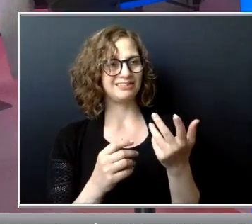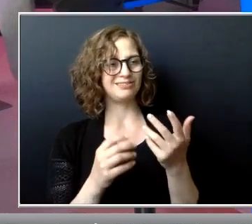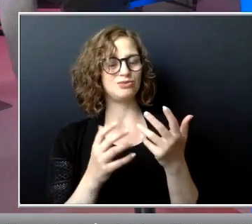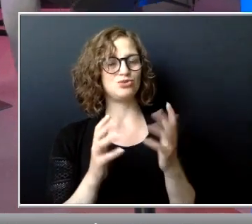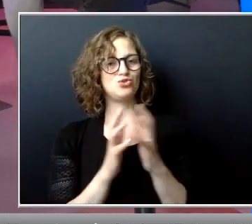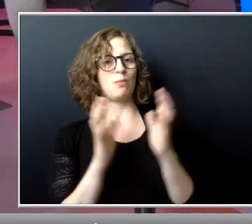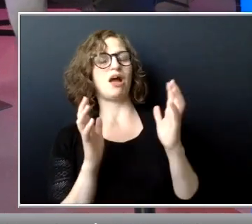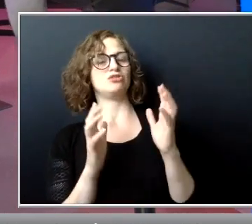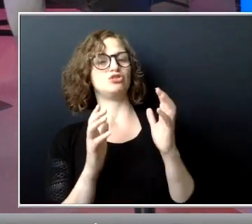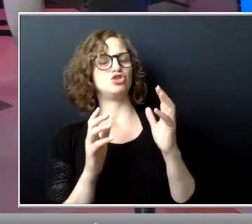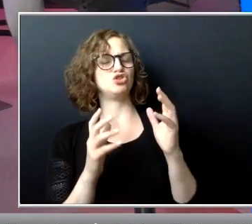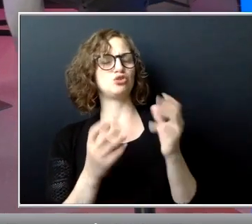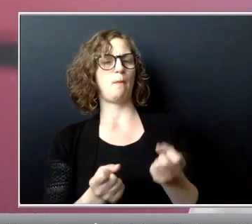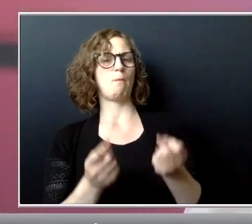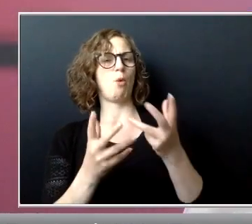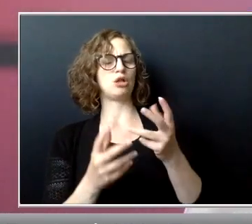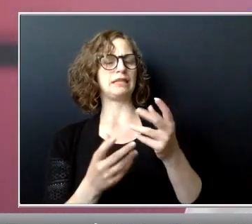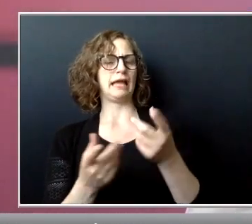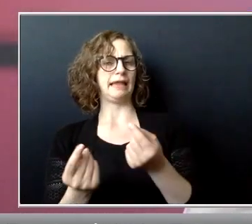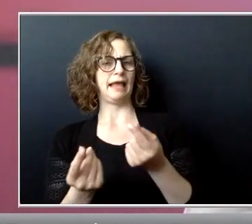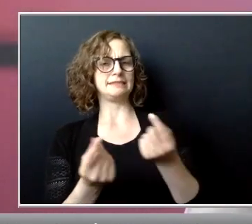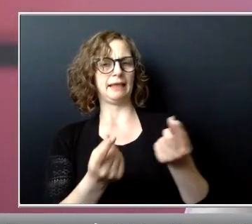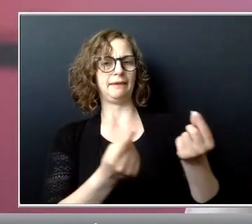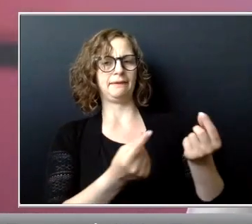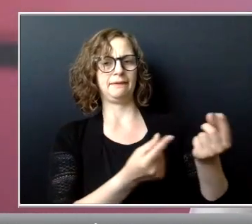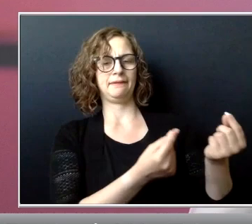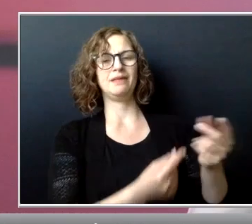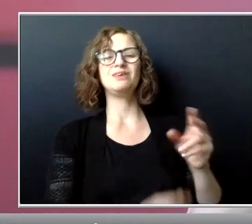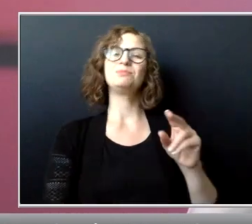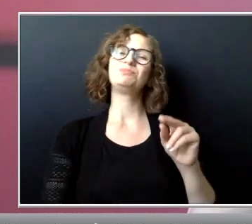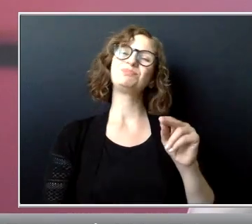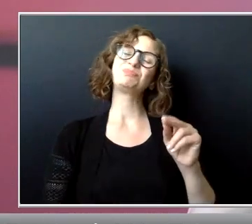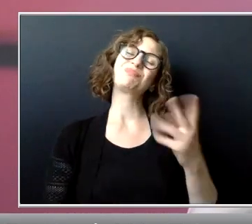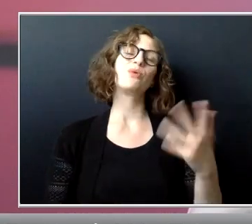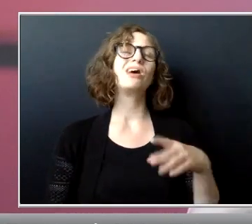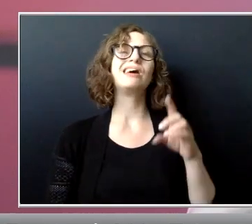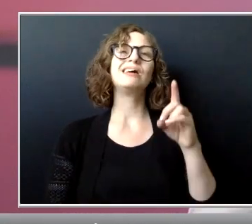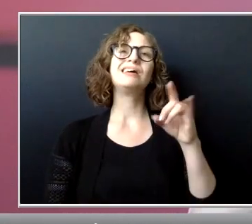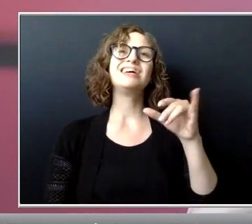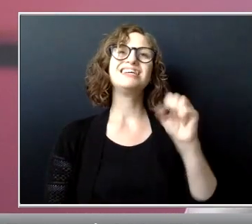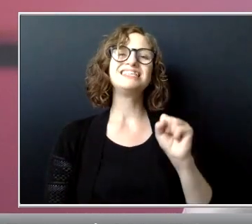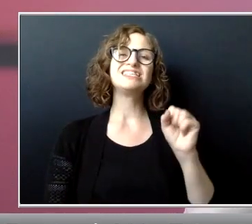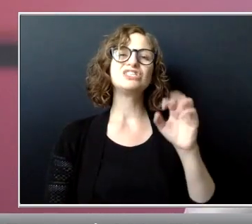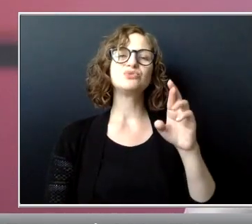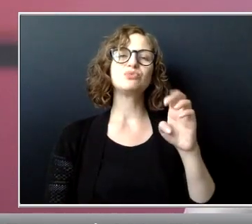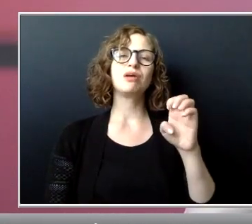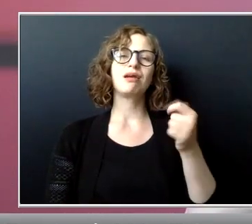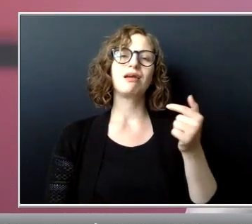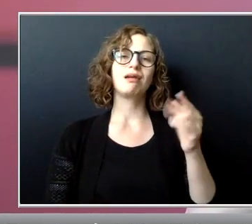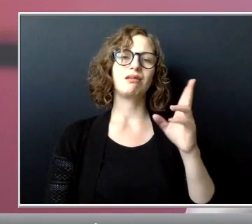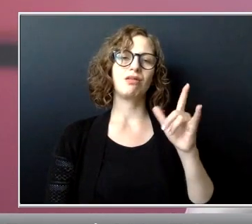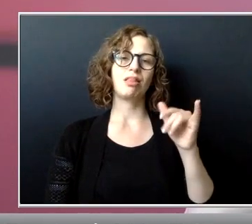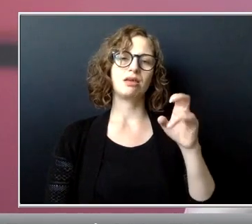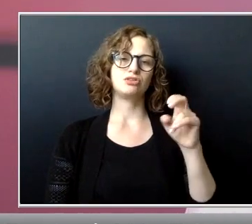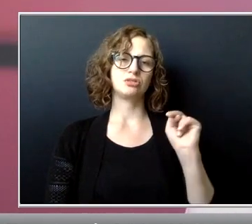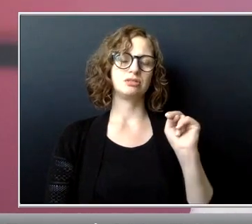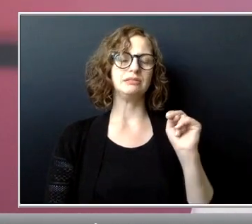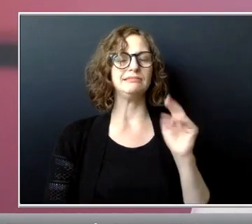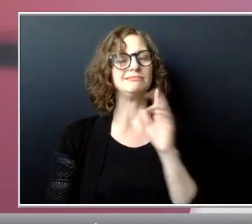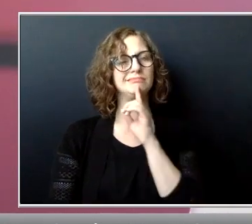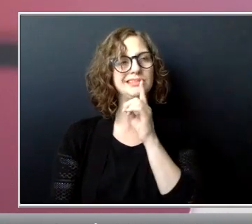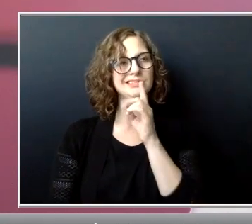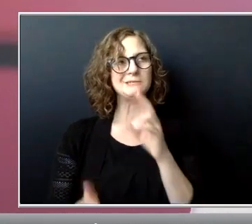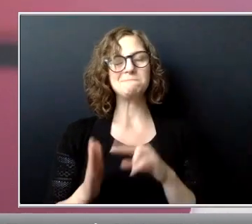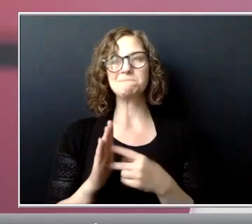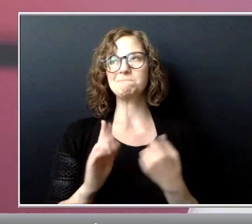with it just causes, again, when you say dysregulation, it basically comes down to the the efficiency